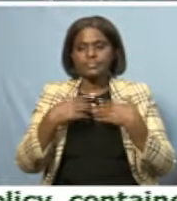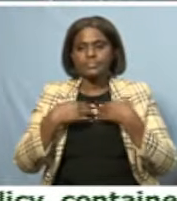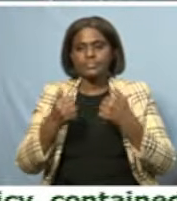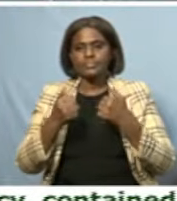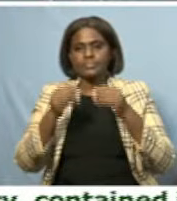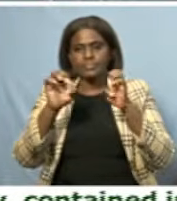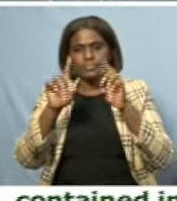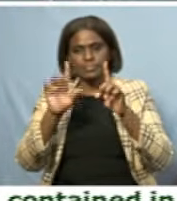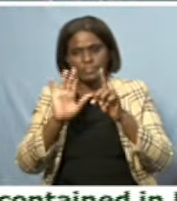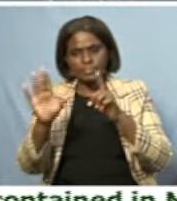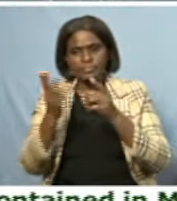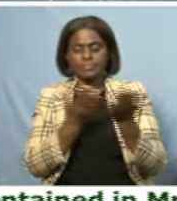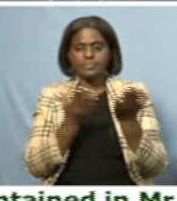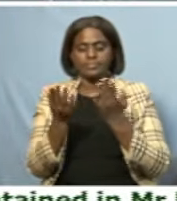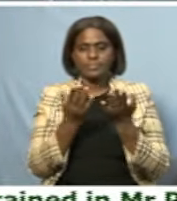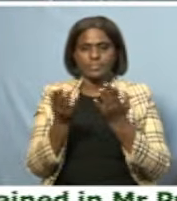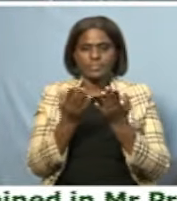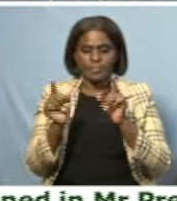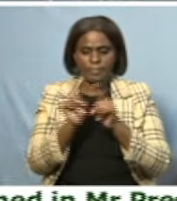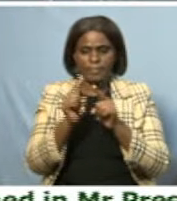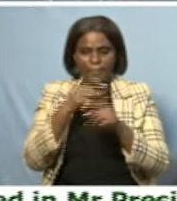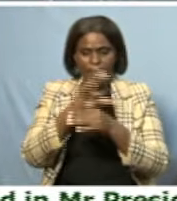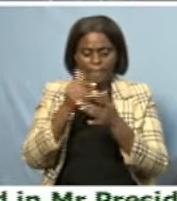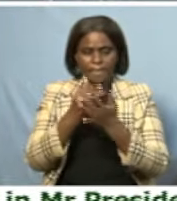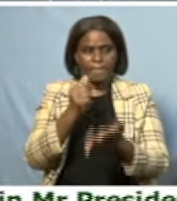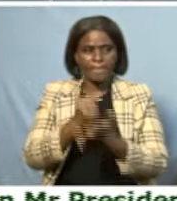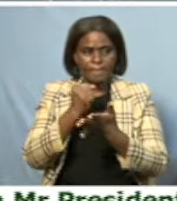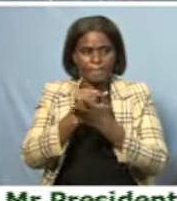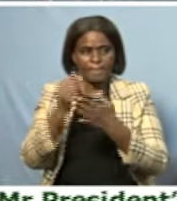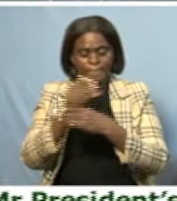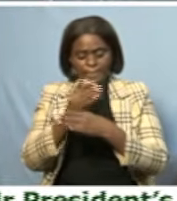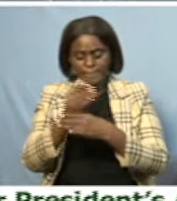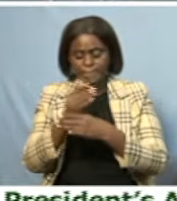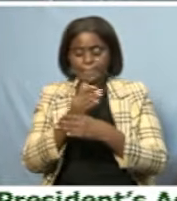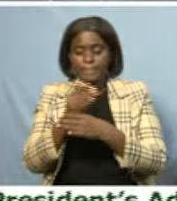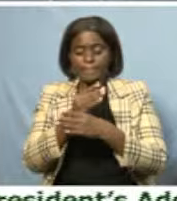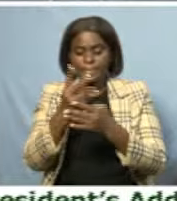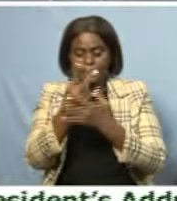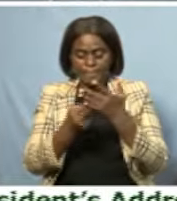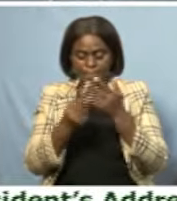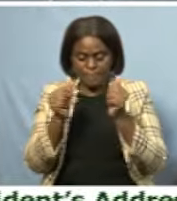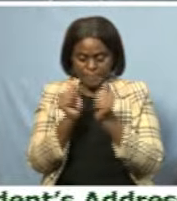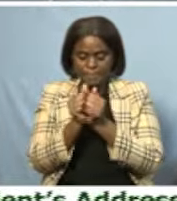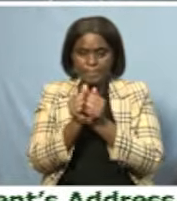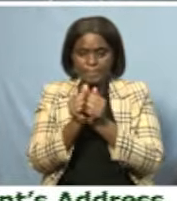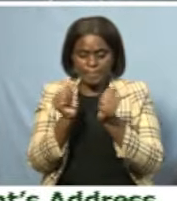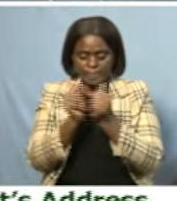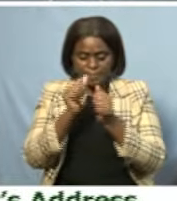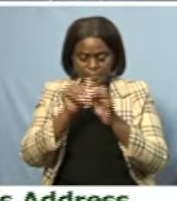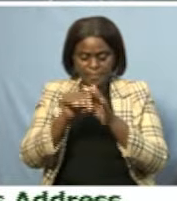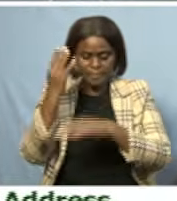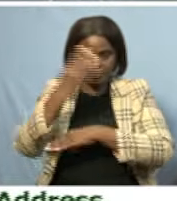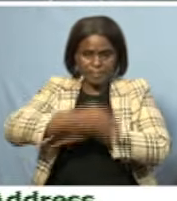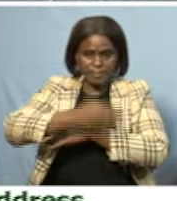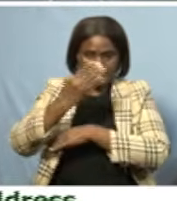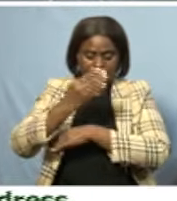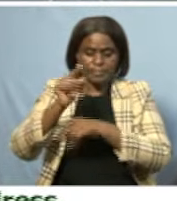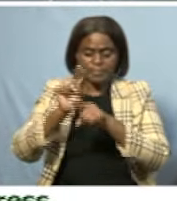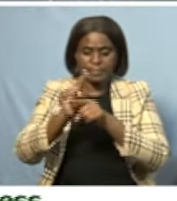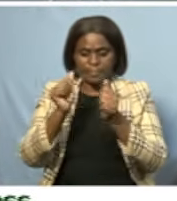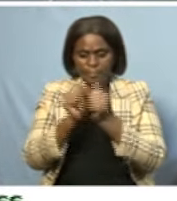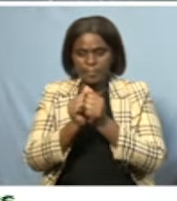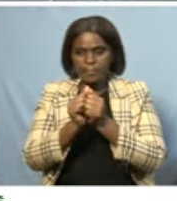and education services, and facilitating trade both within our borders